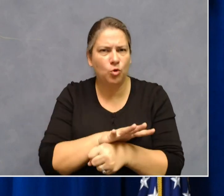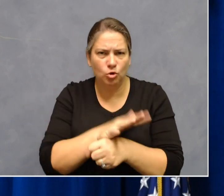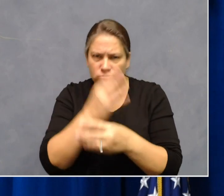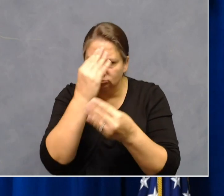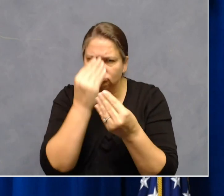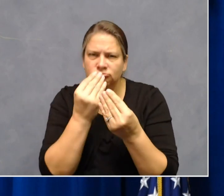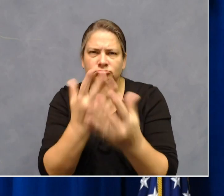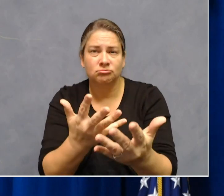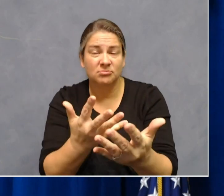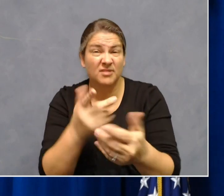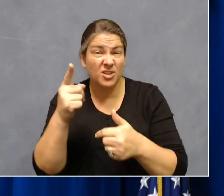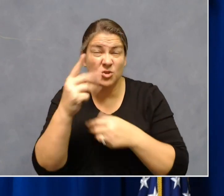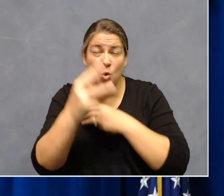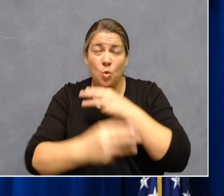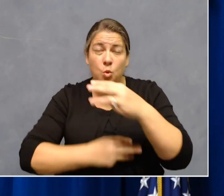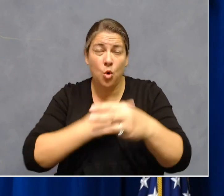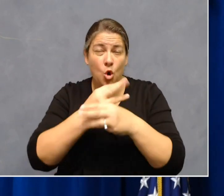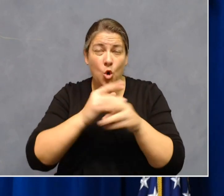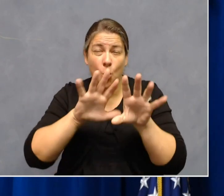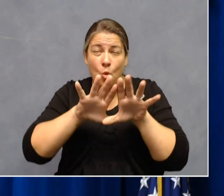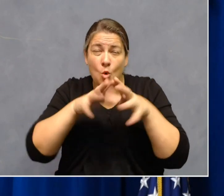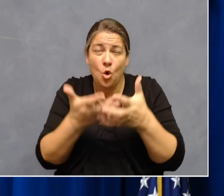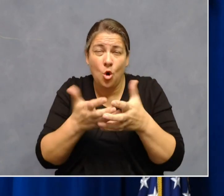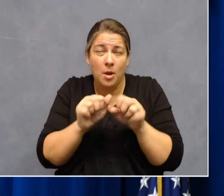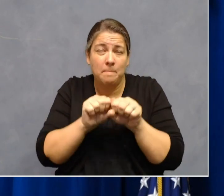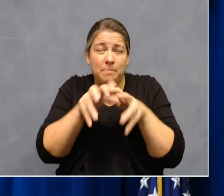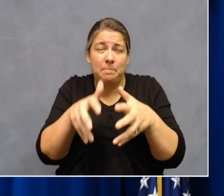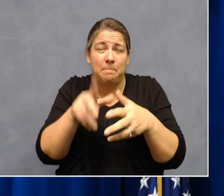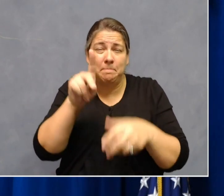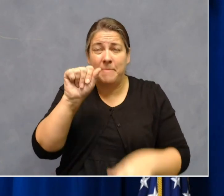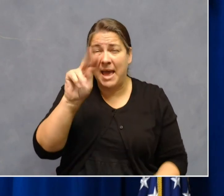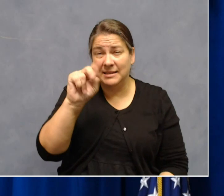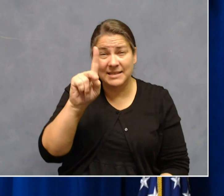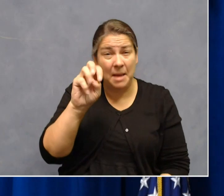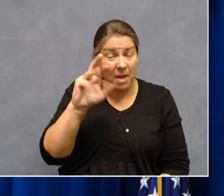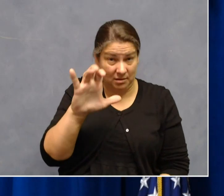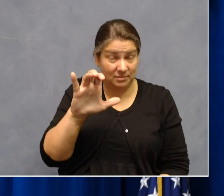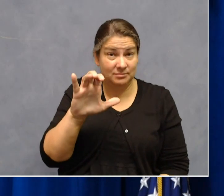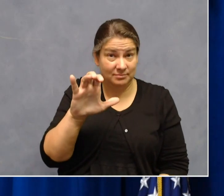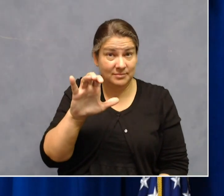health pandemic that to us in Kentucky didn't exist here